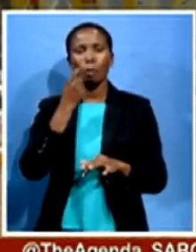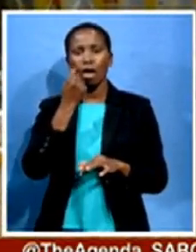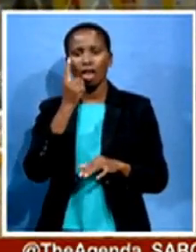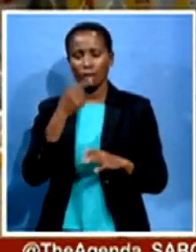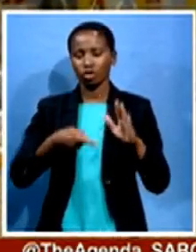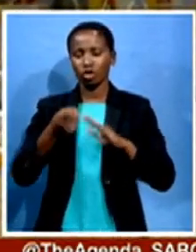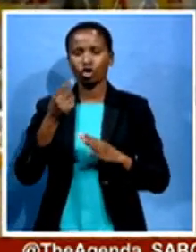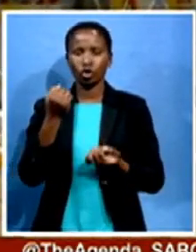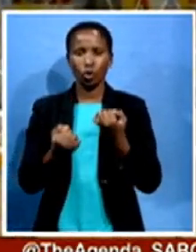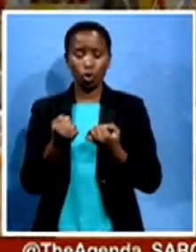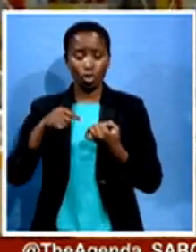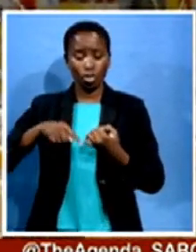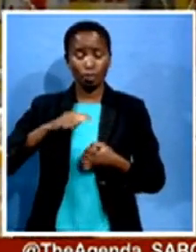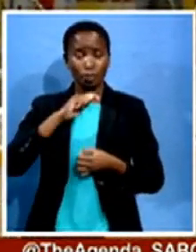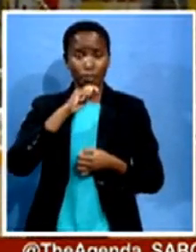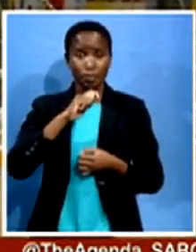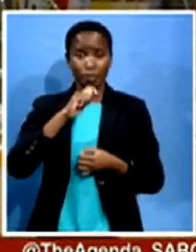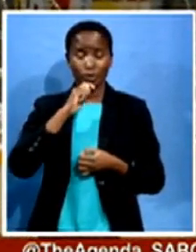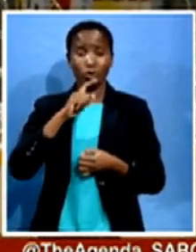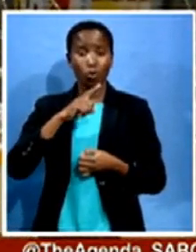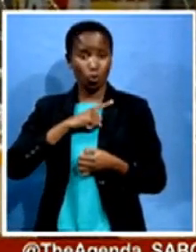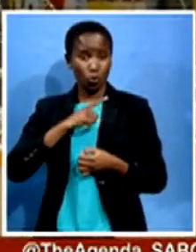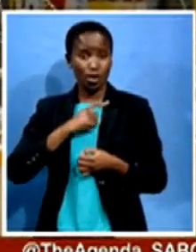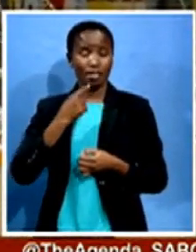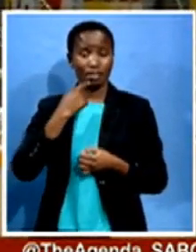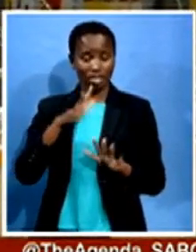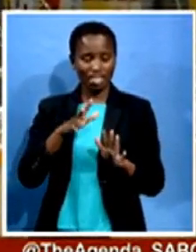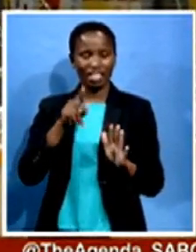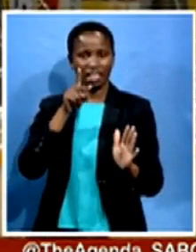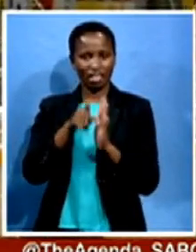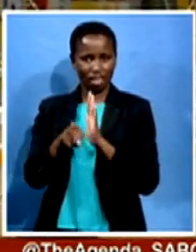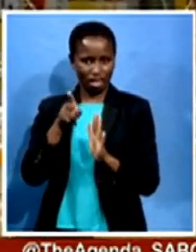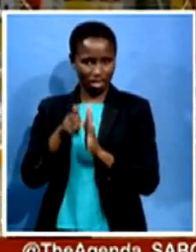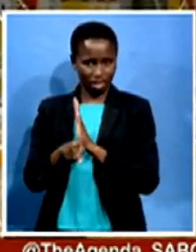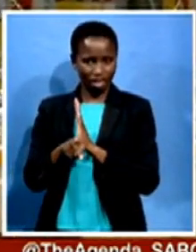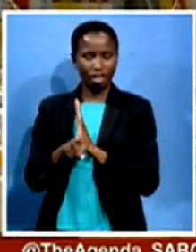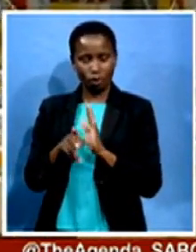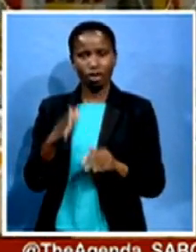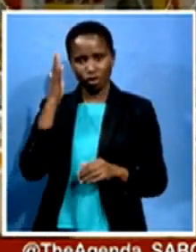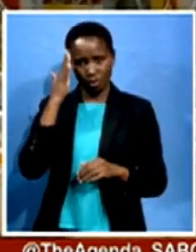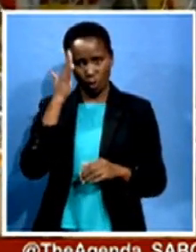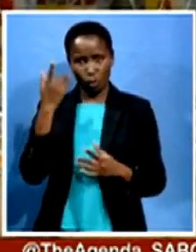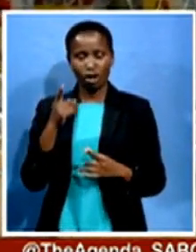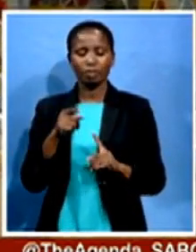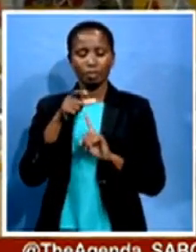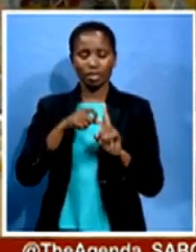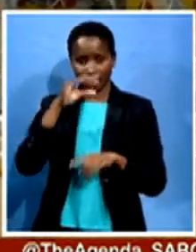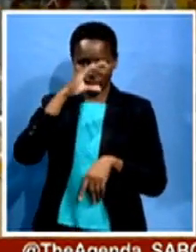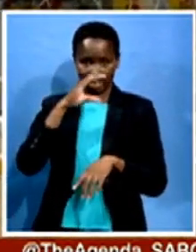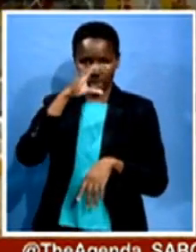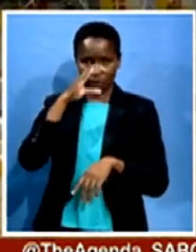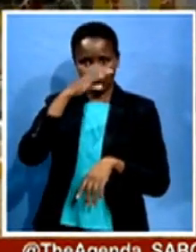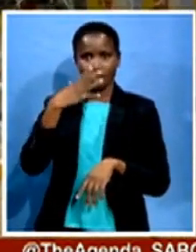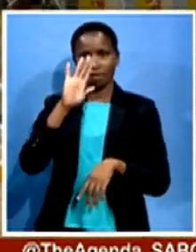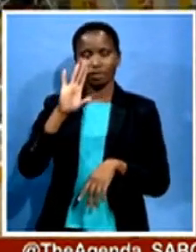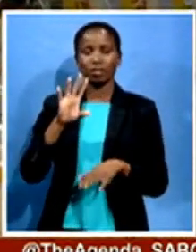facing murder charges. We know that a fifth suspect has been added to the case, and also that man also is